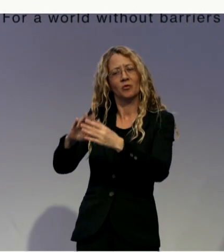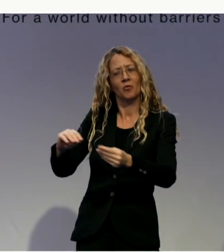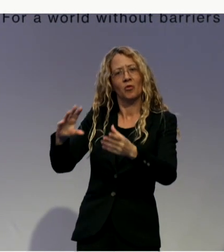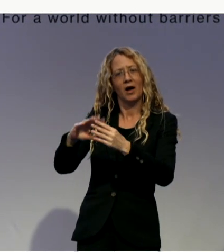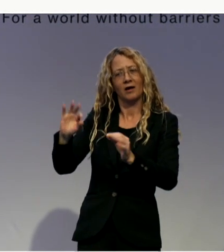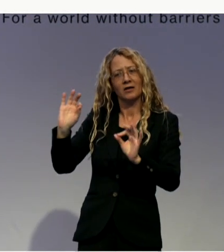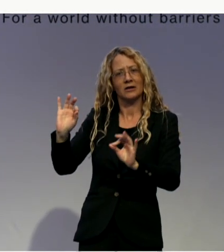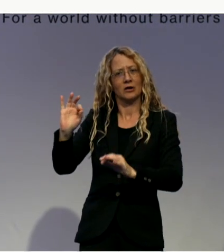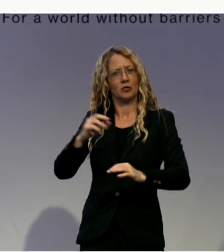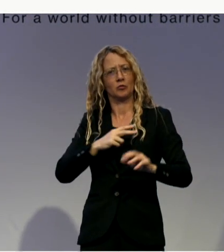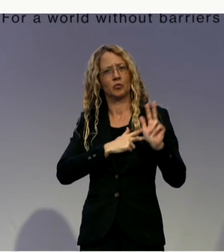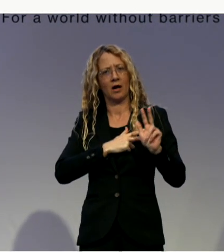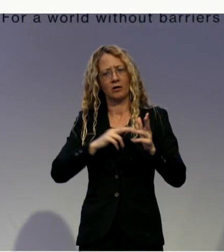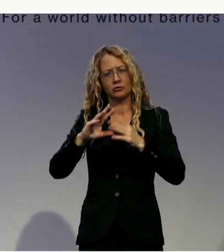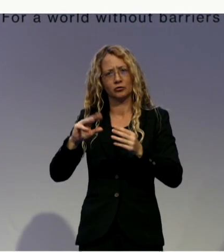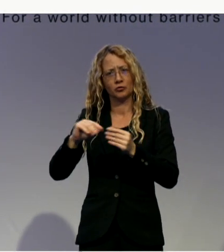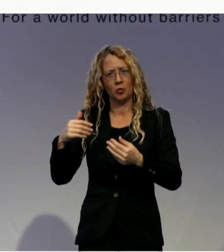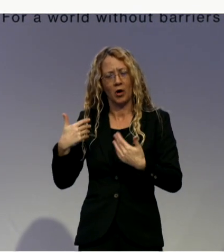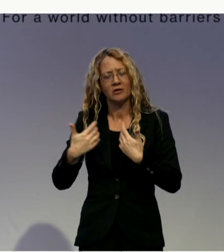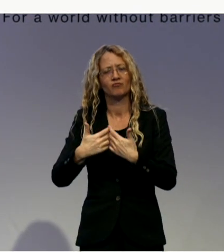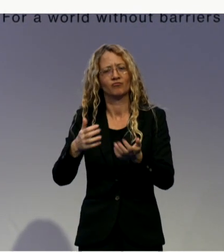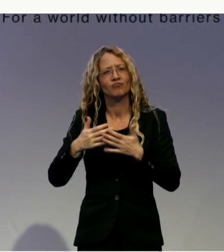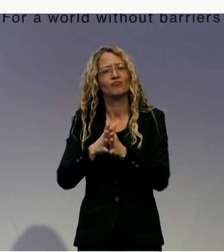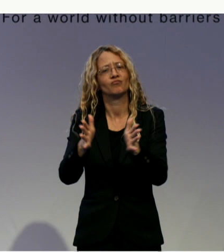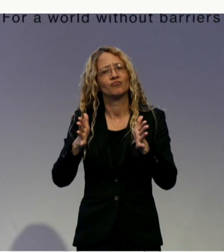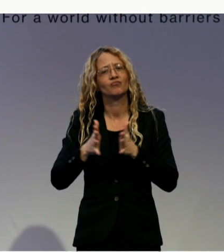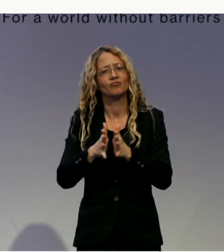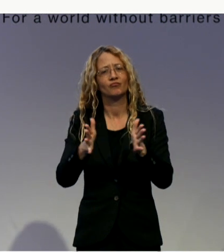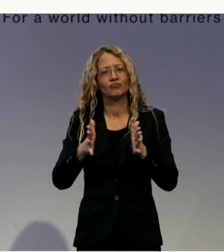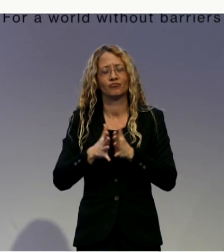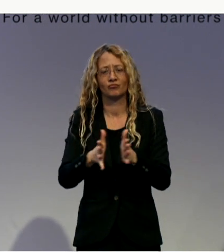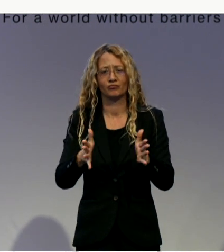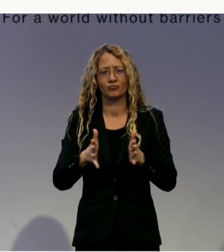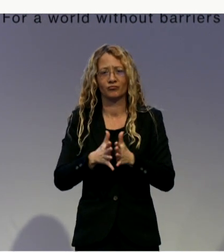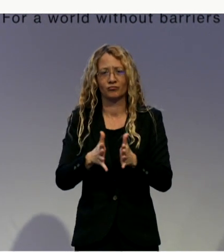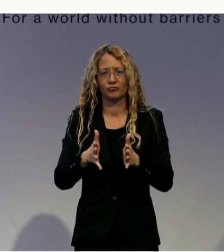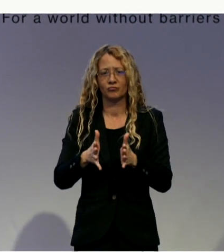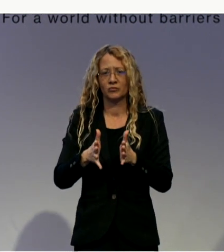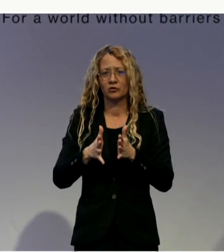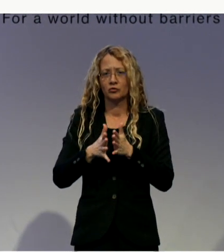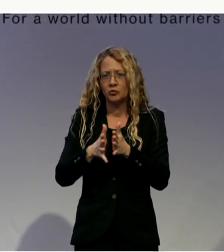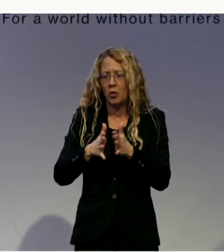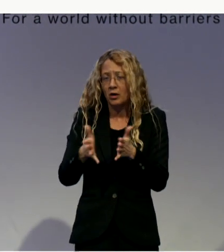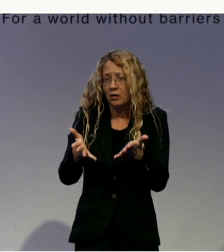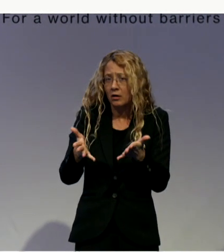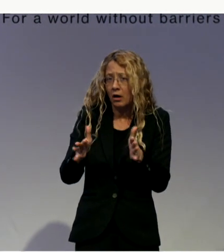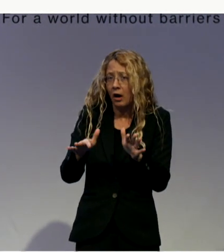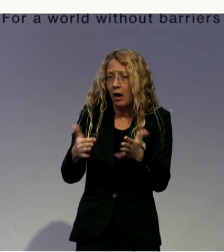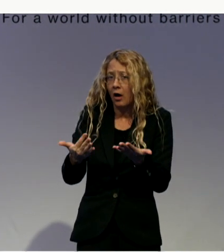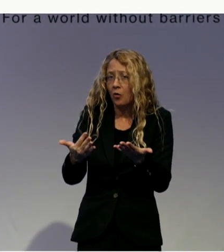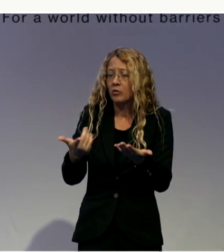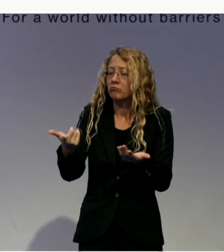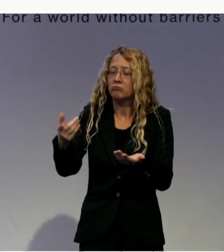as we've existed. Stories have been used to educate, to empower, and to